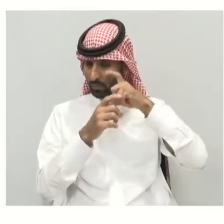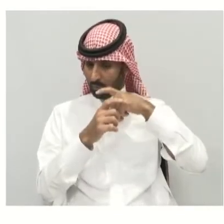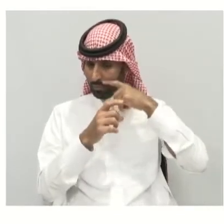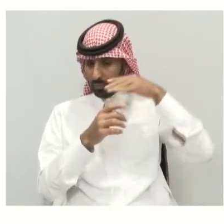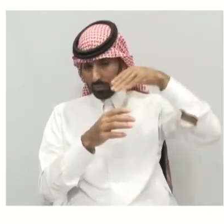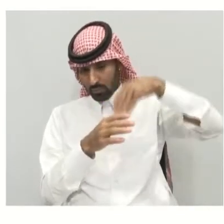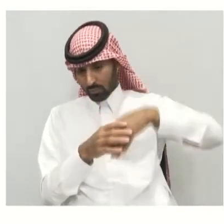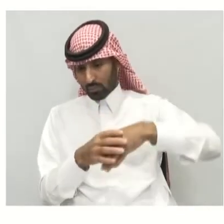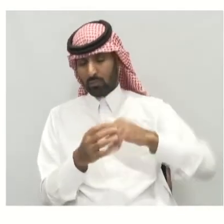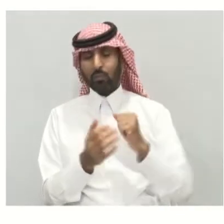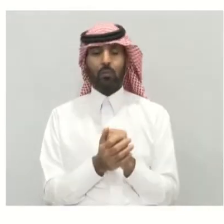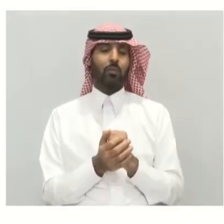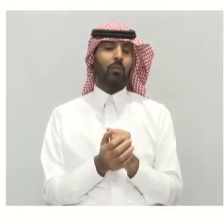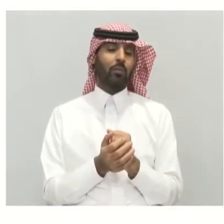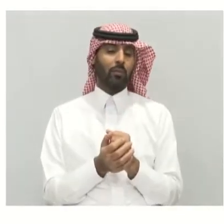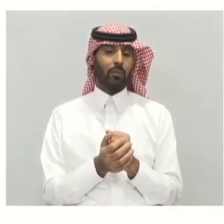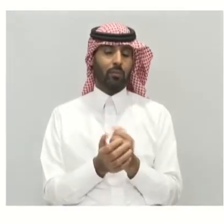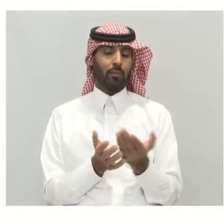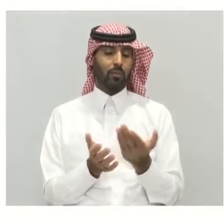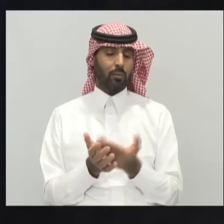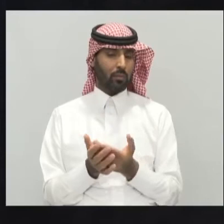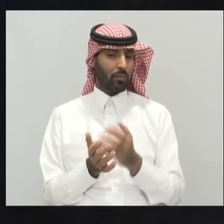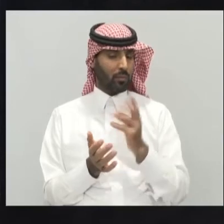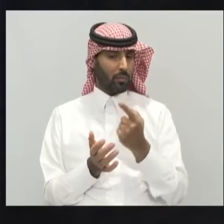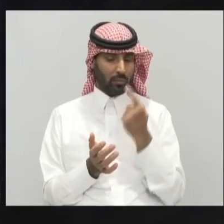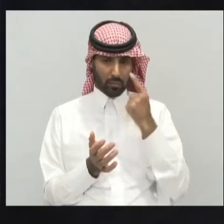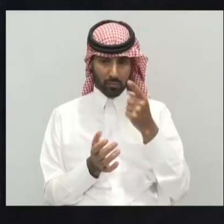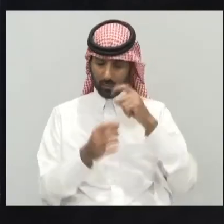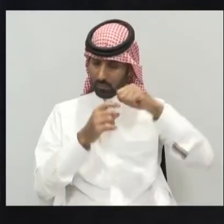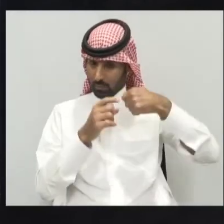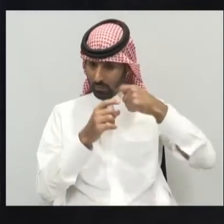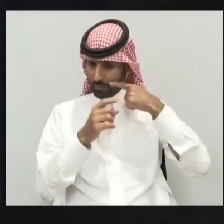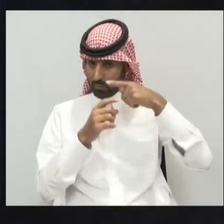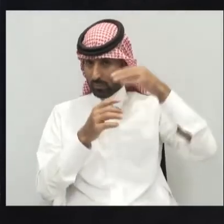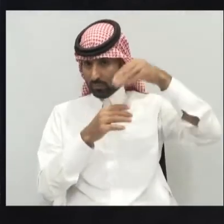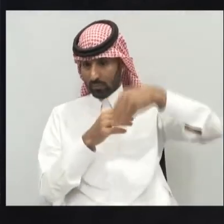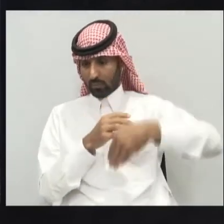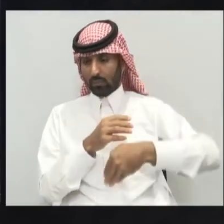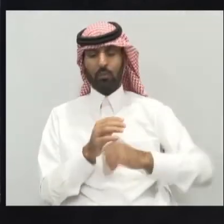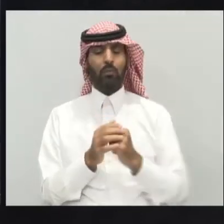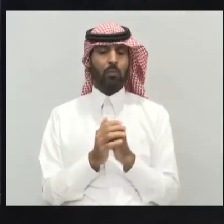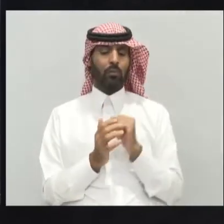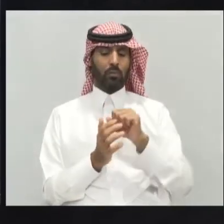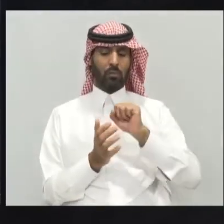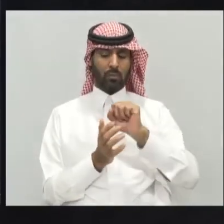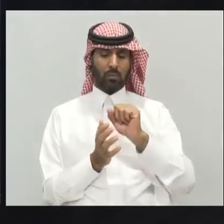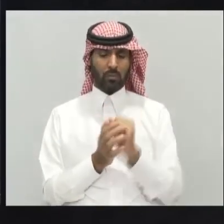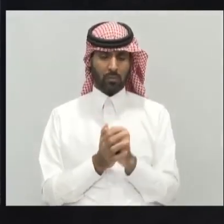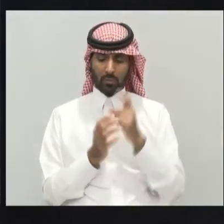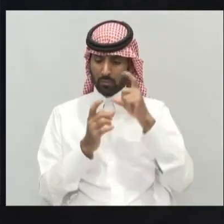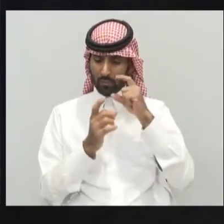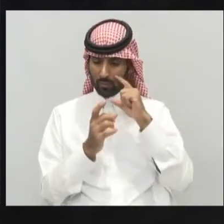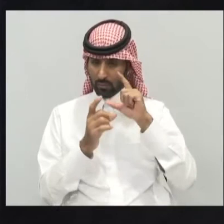jump, of your jump? Okay? So how do you film your experience? These questions, pause the